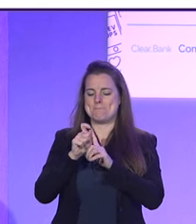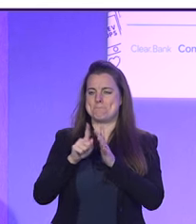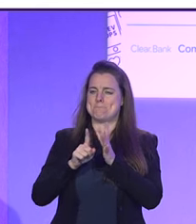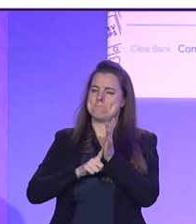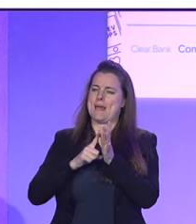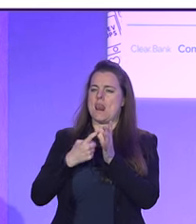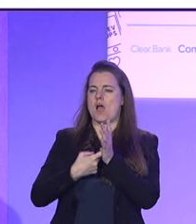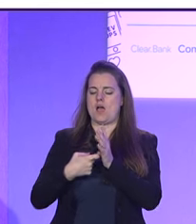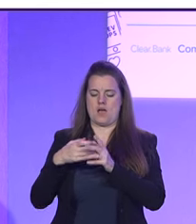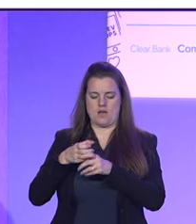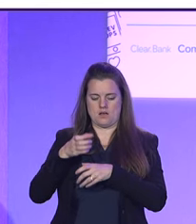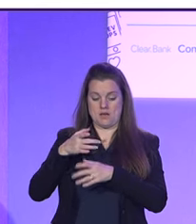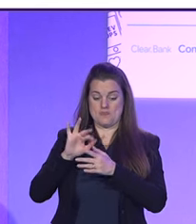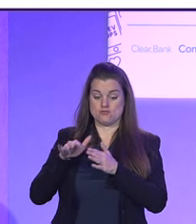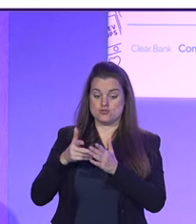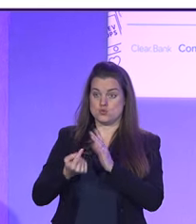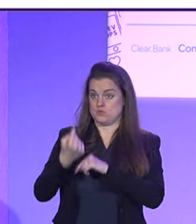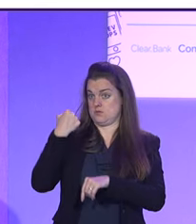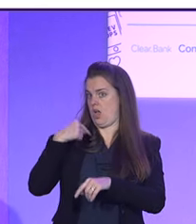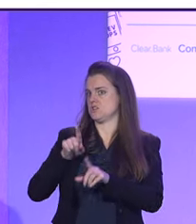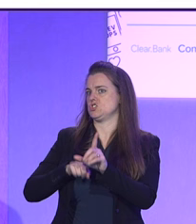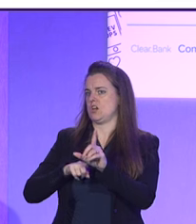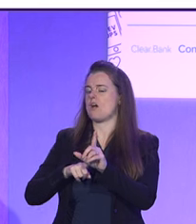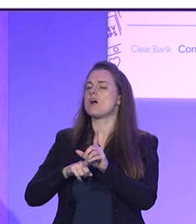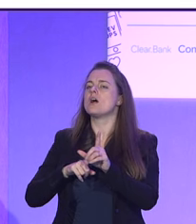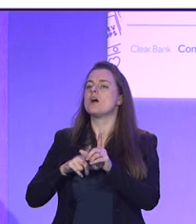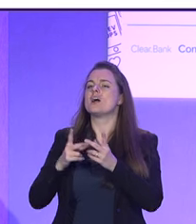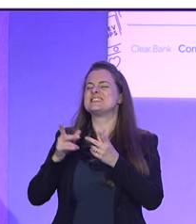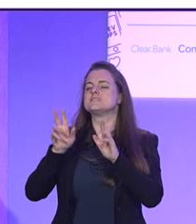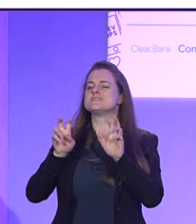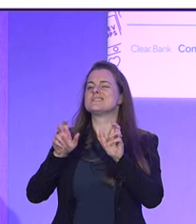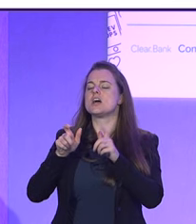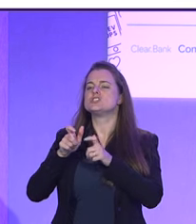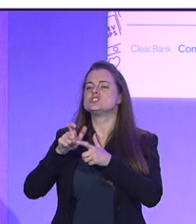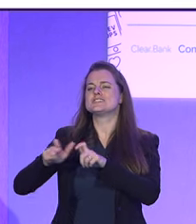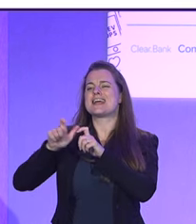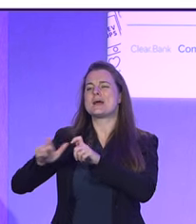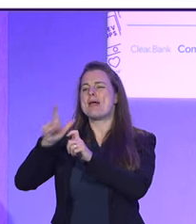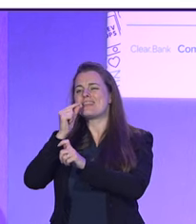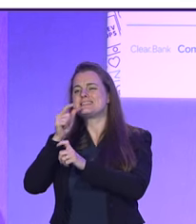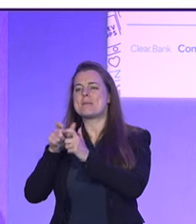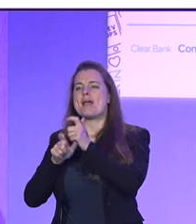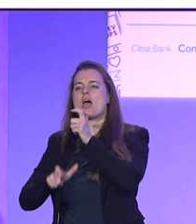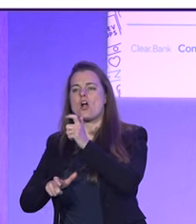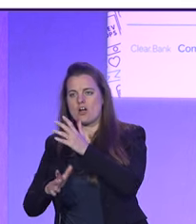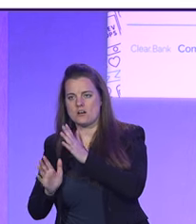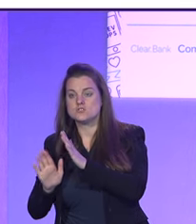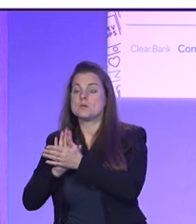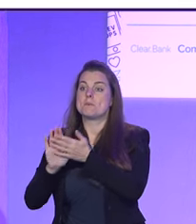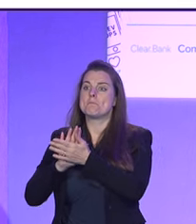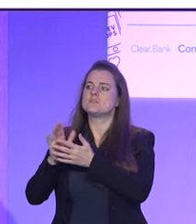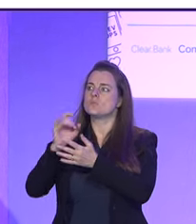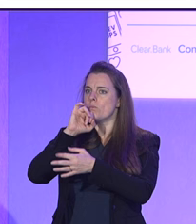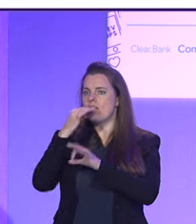past years by AWS. It's the sustainability pillar. We'll ask you a few questions about how you